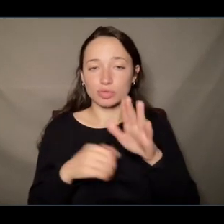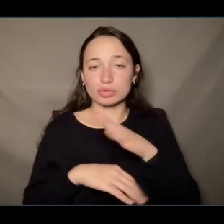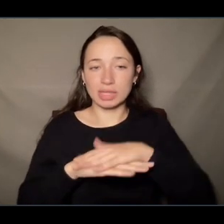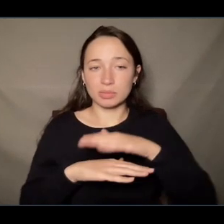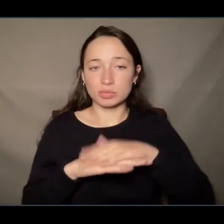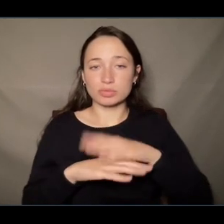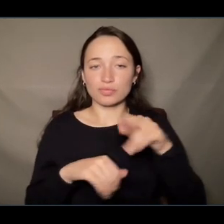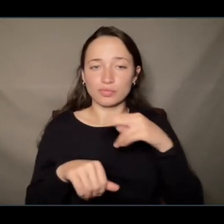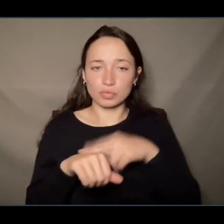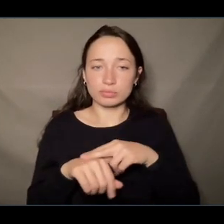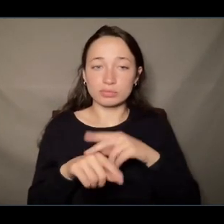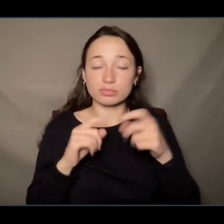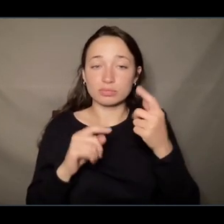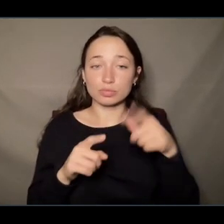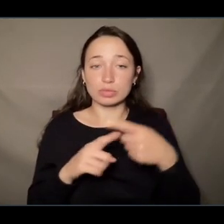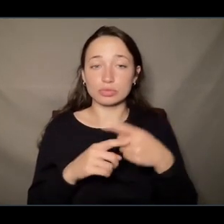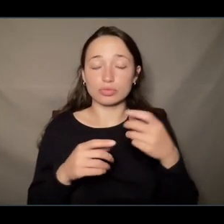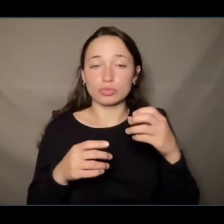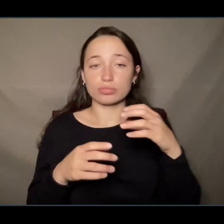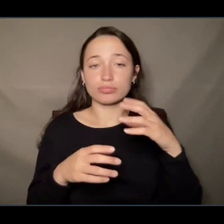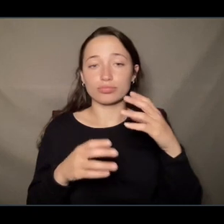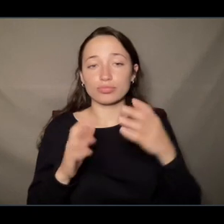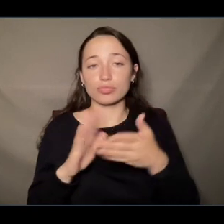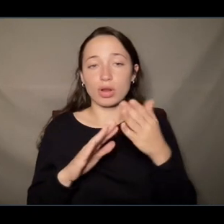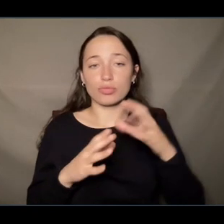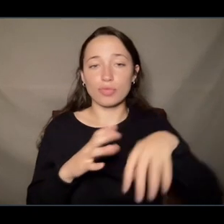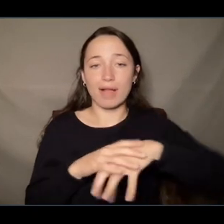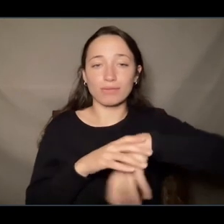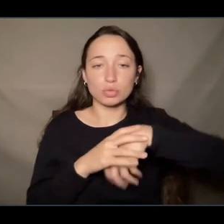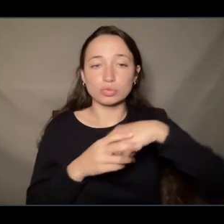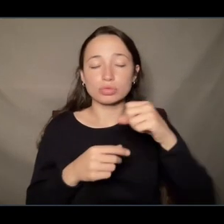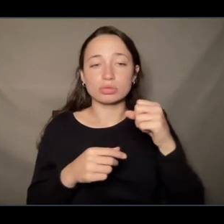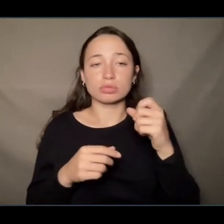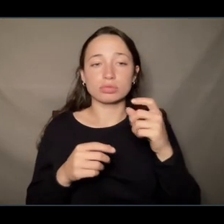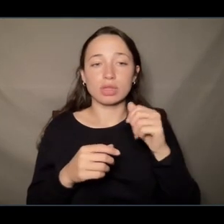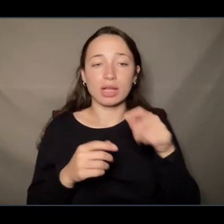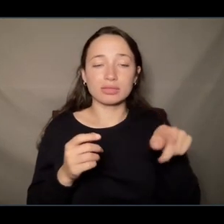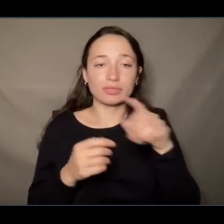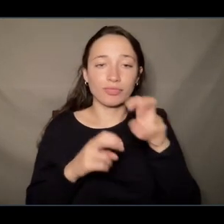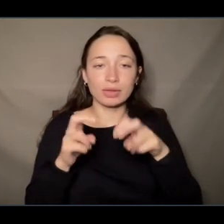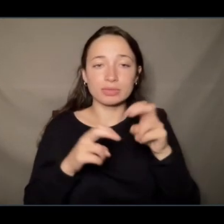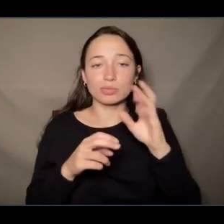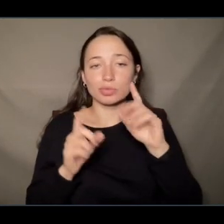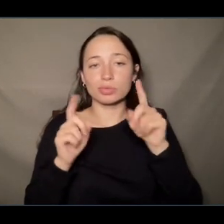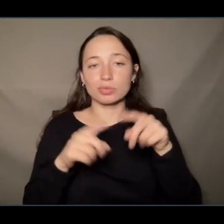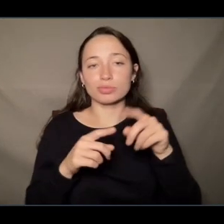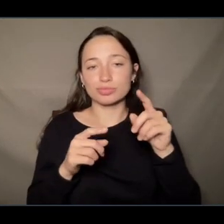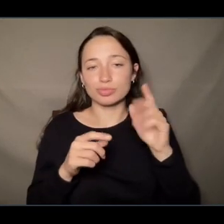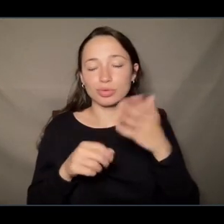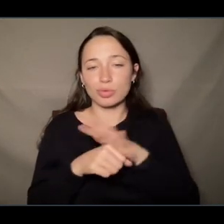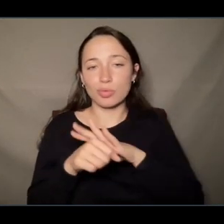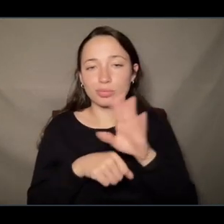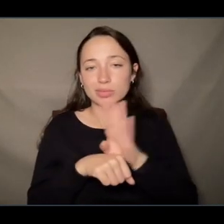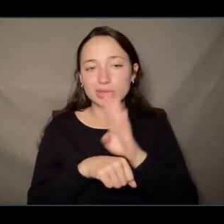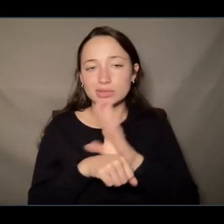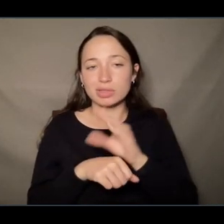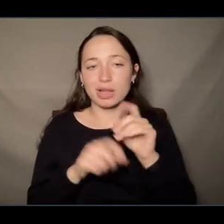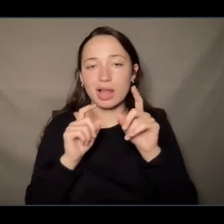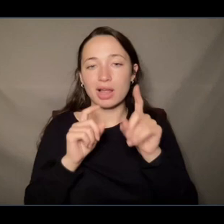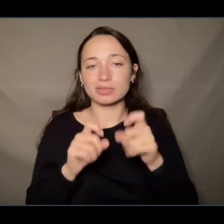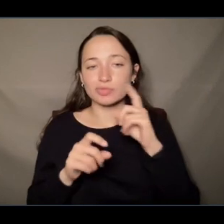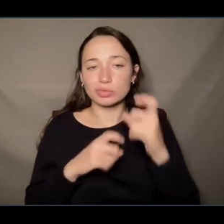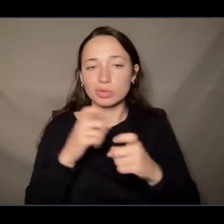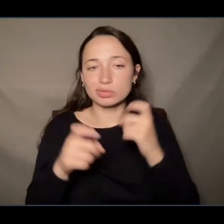the crafters pay for their tables, of course, but when we run raffles at these craft fairs, we go out to our local businesses and ask